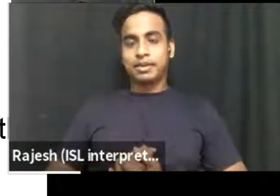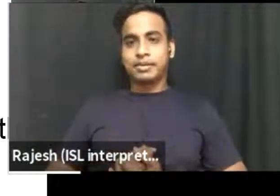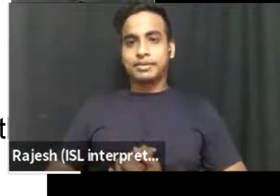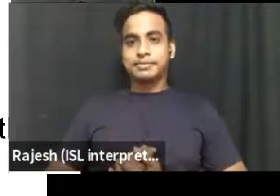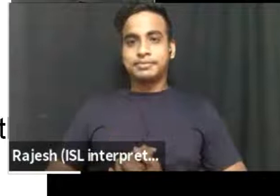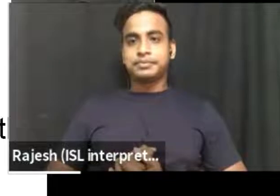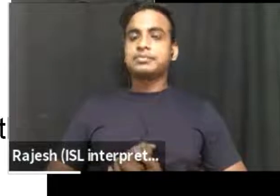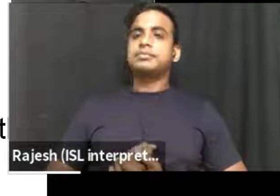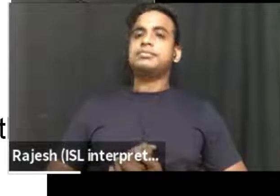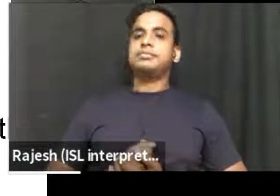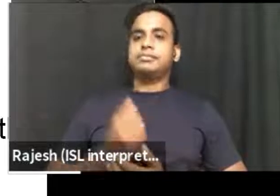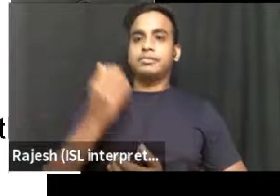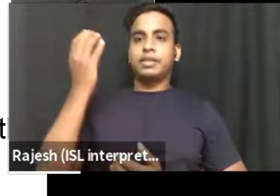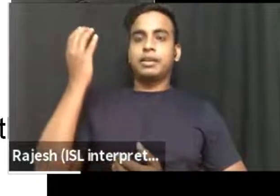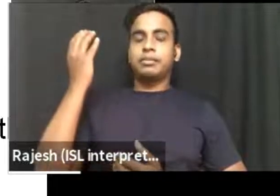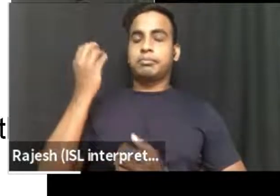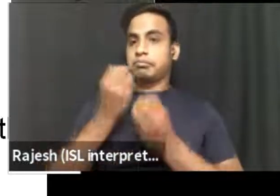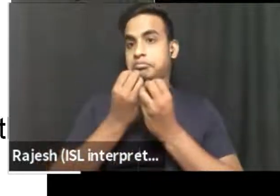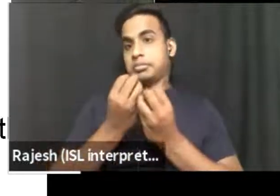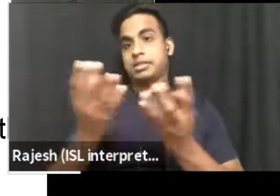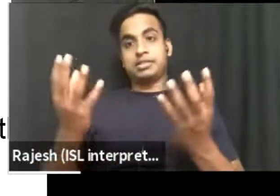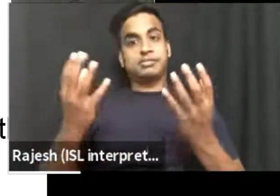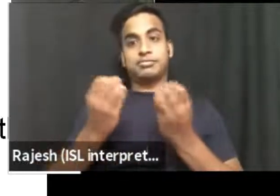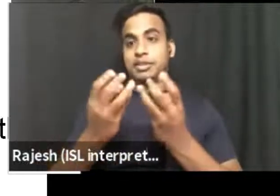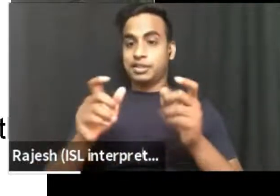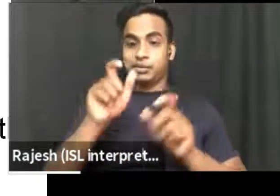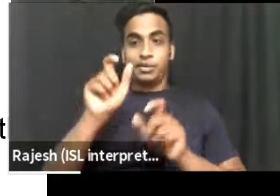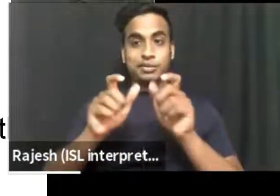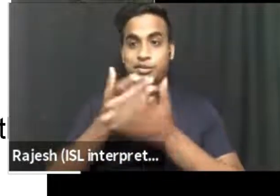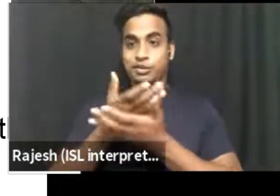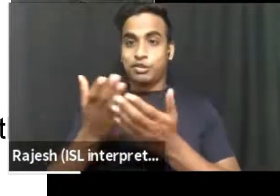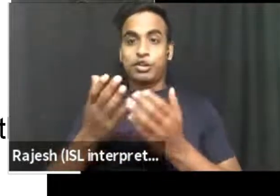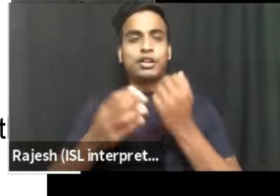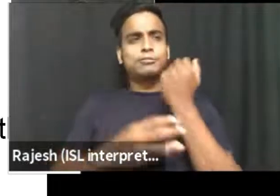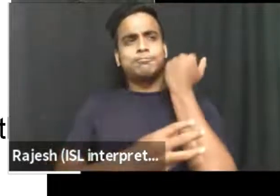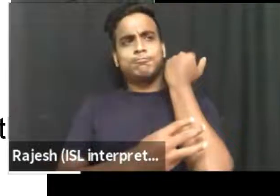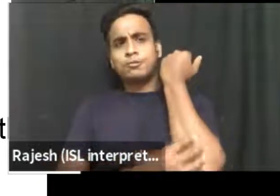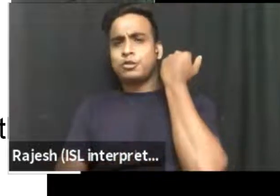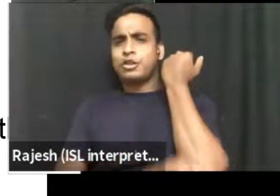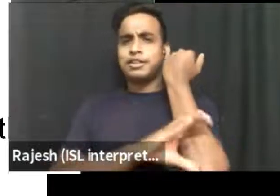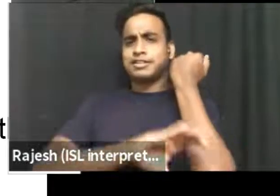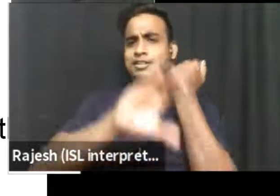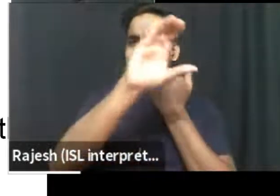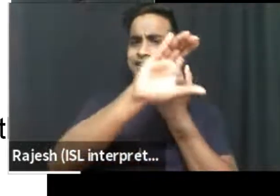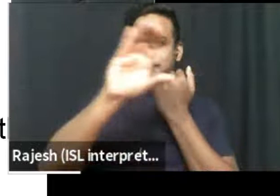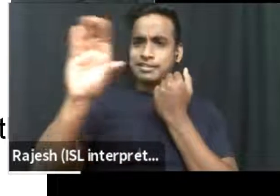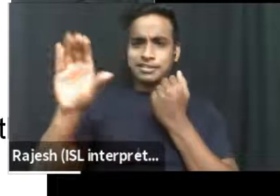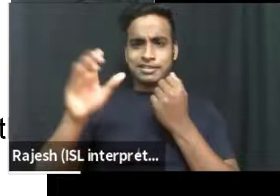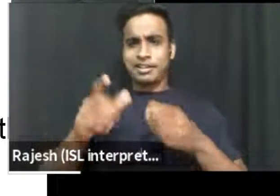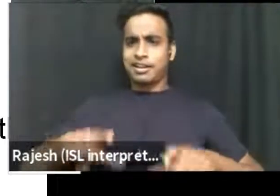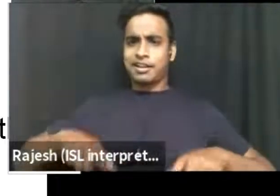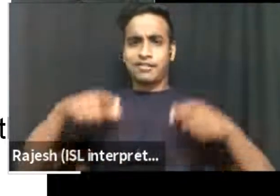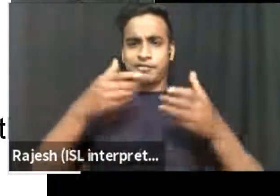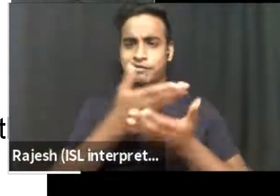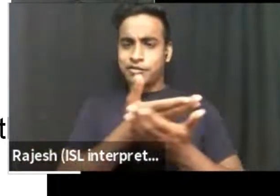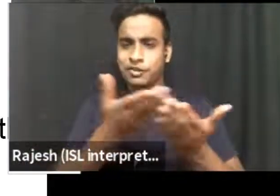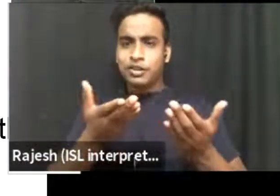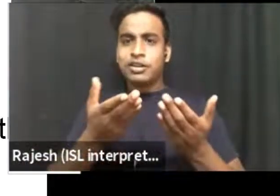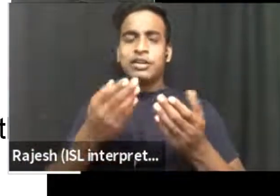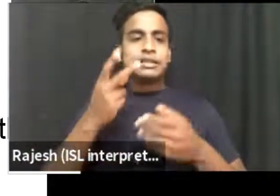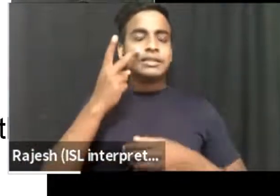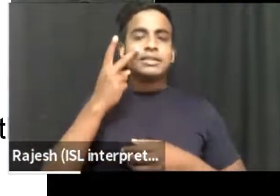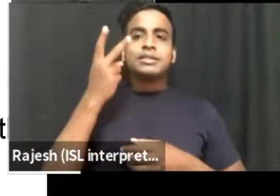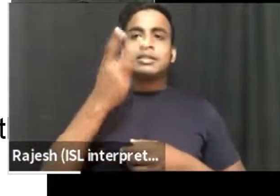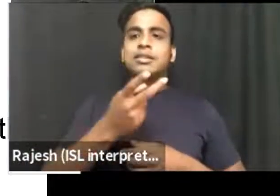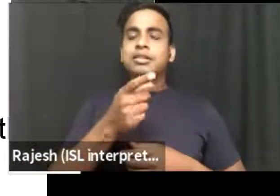of the fact that a large number of them live in low and middle income countries, which do not have, when we say what are the